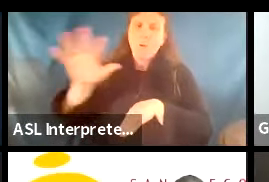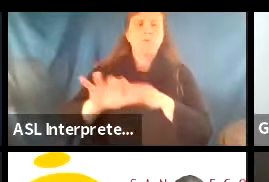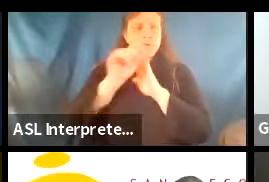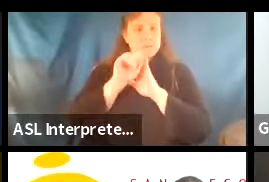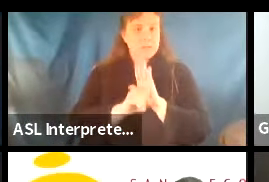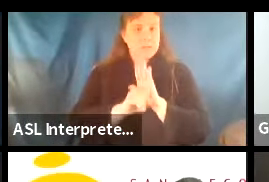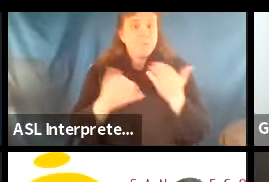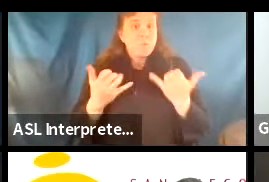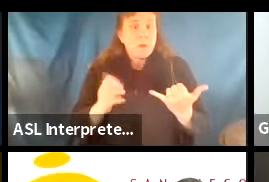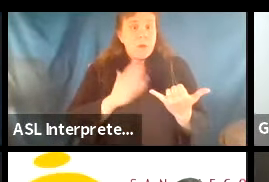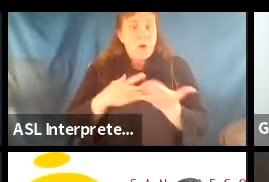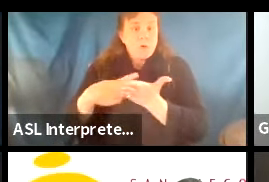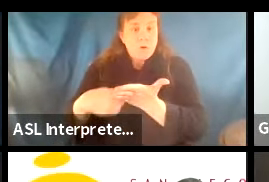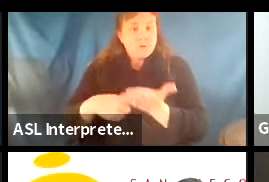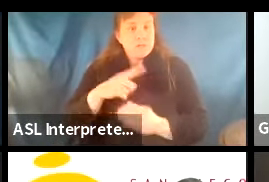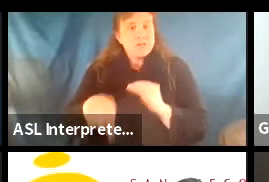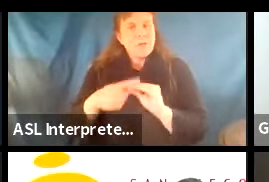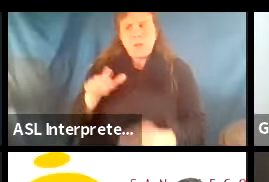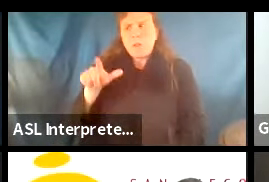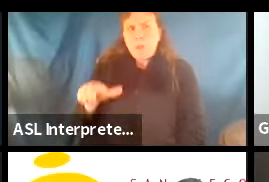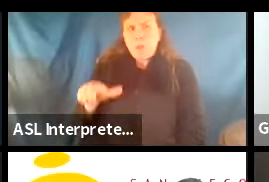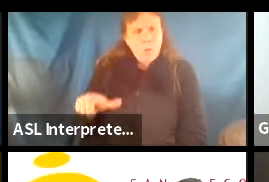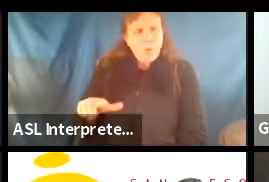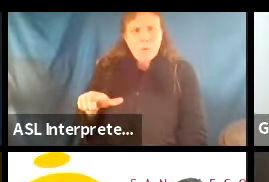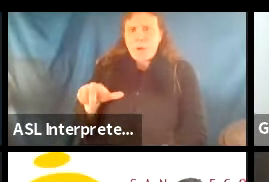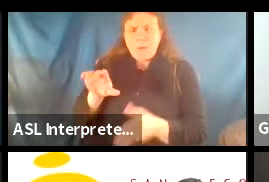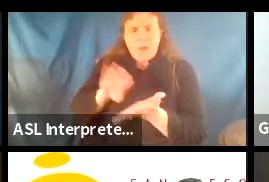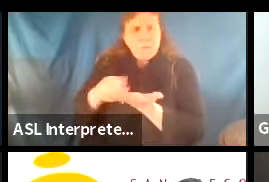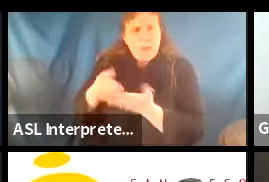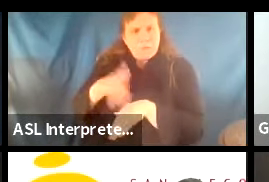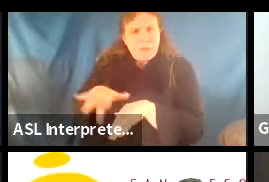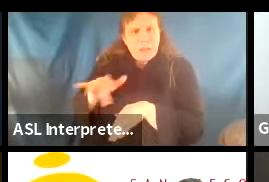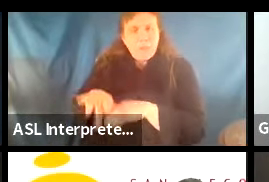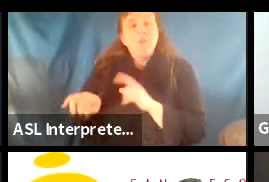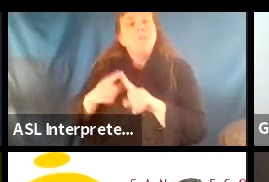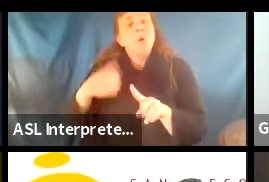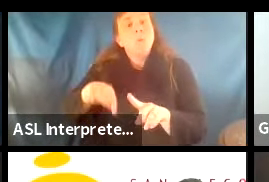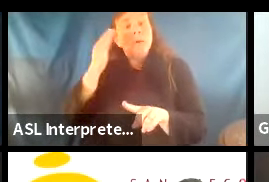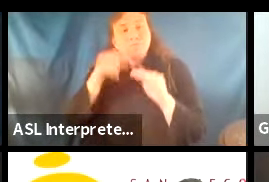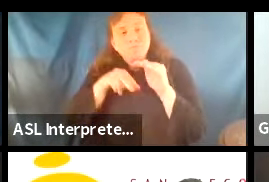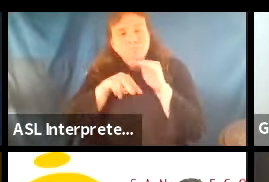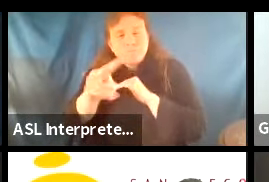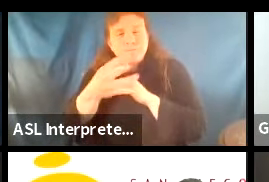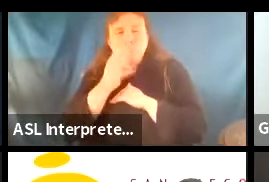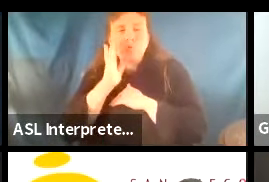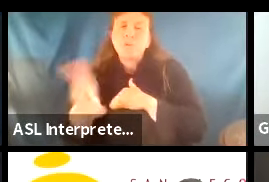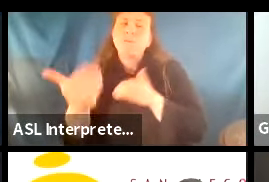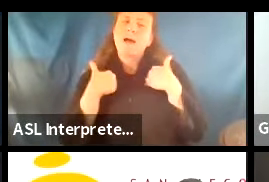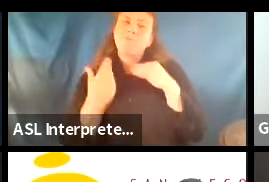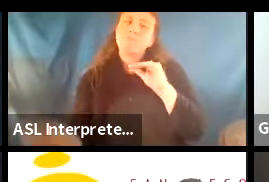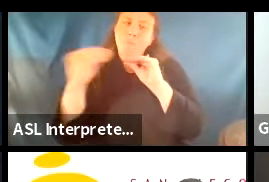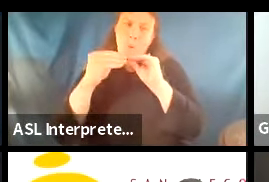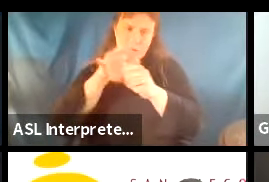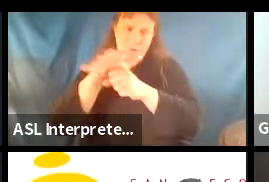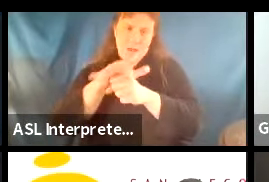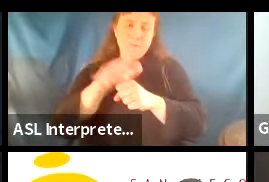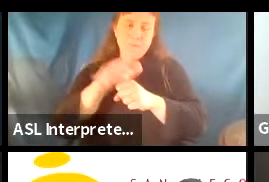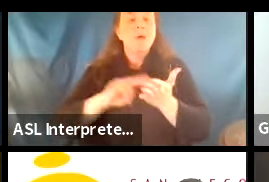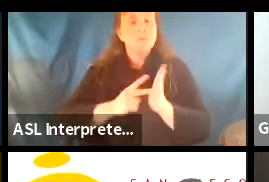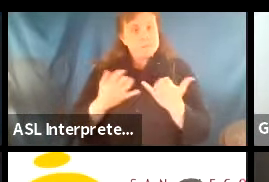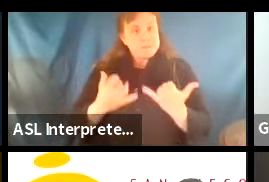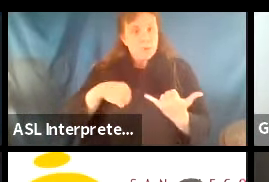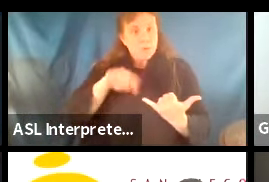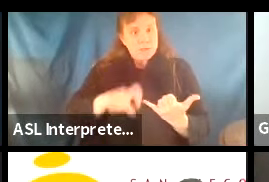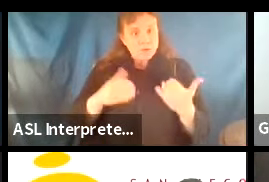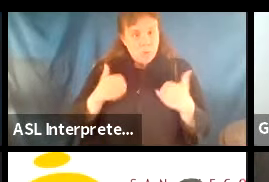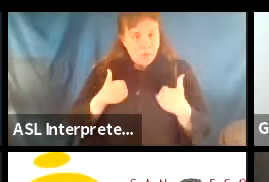conversation has been about the low supply, but we know that someday that's not going to be the case. And so we want to make sure that we have an infrastructure that's